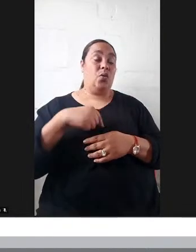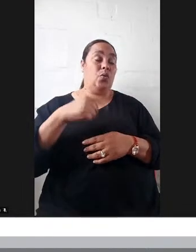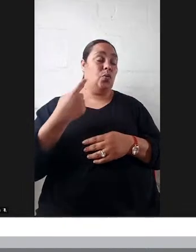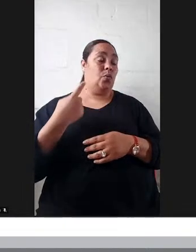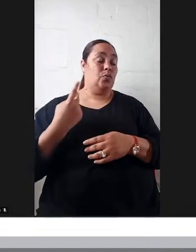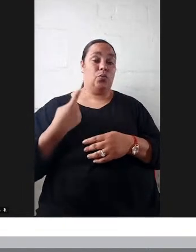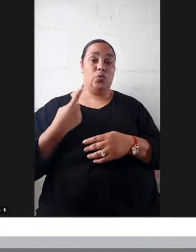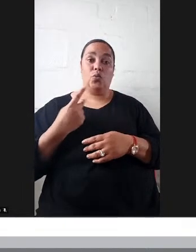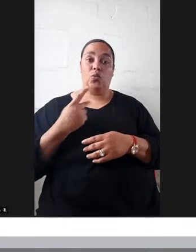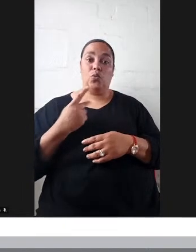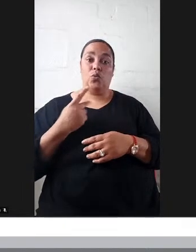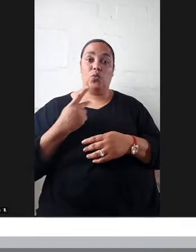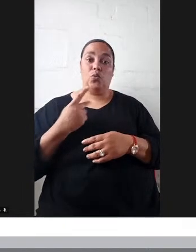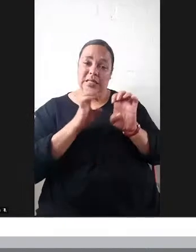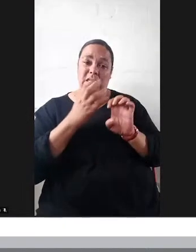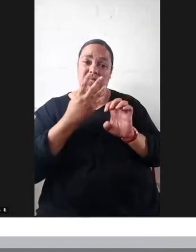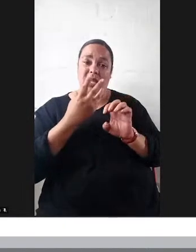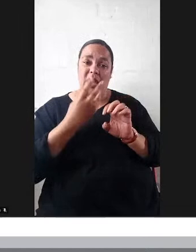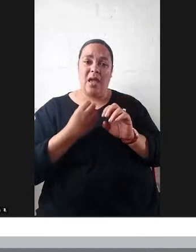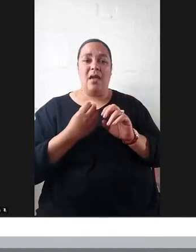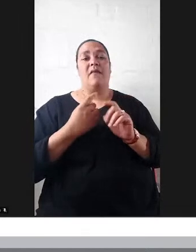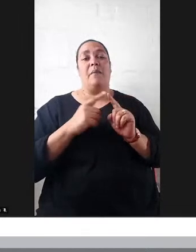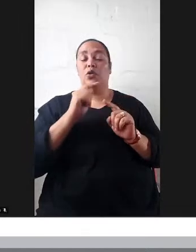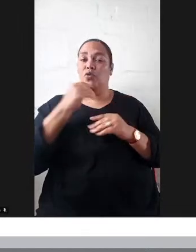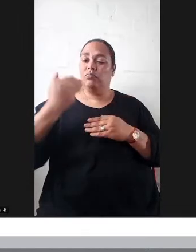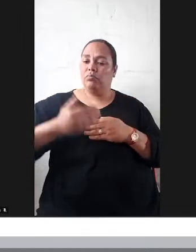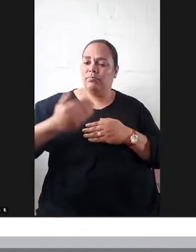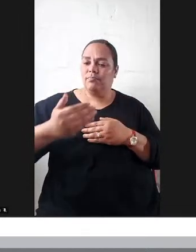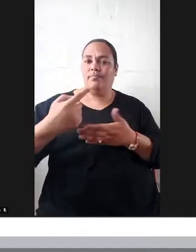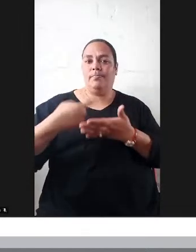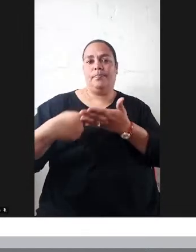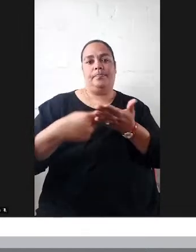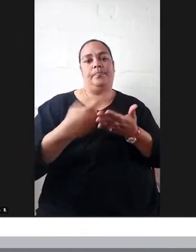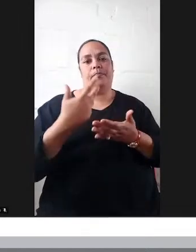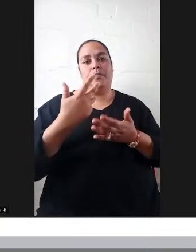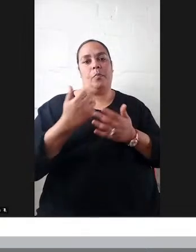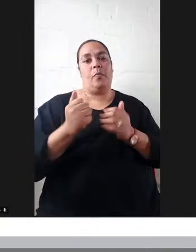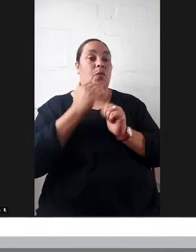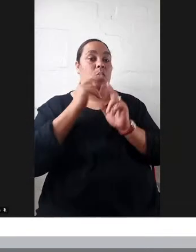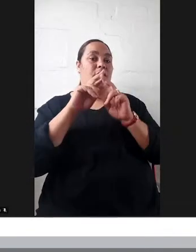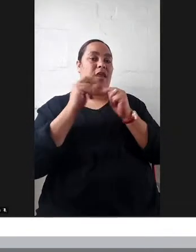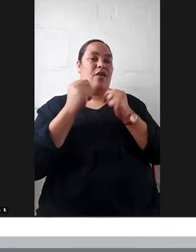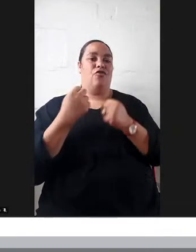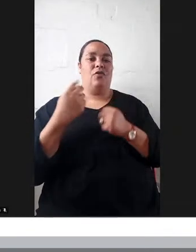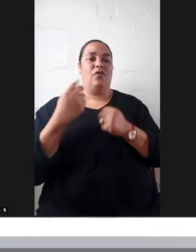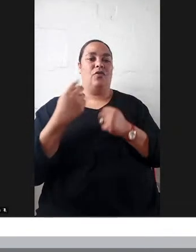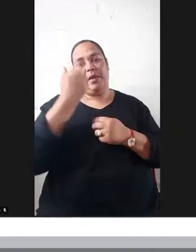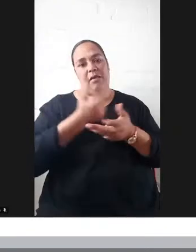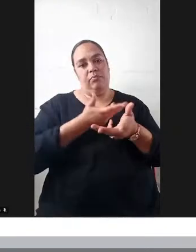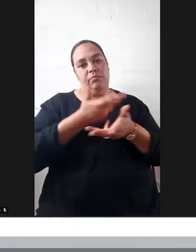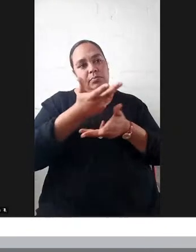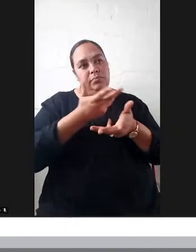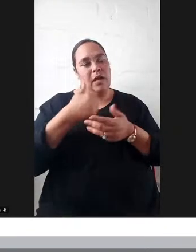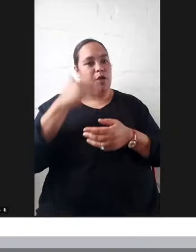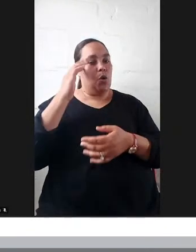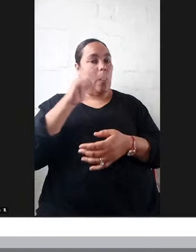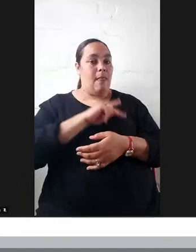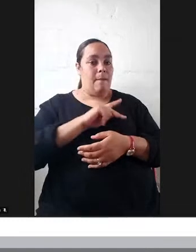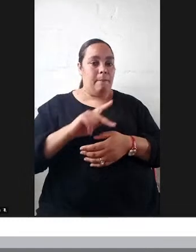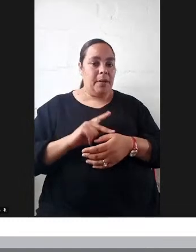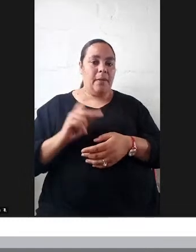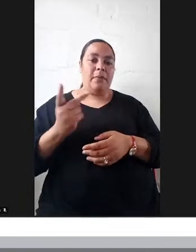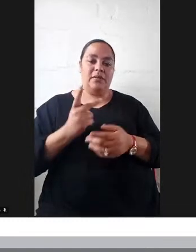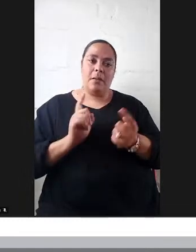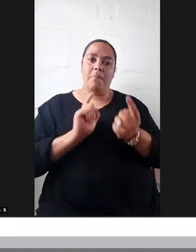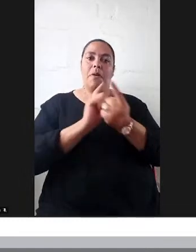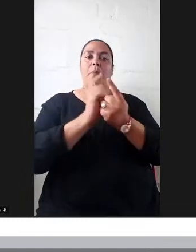with. And in regular discussions with national government, I know the Premier has taken it up with the President as well.